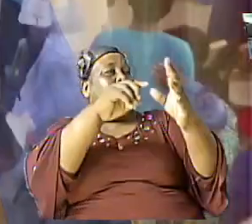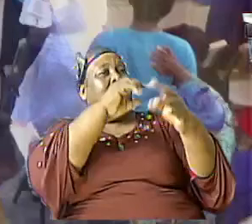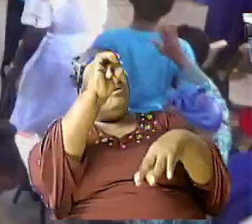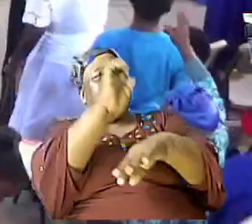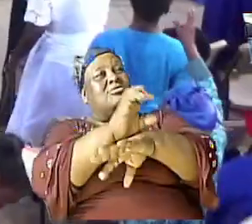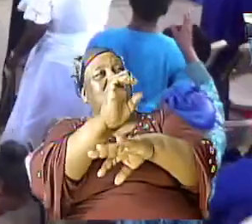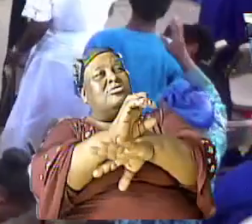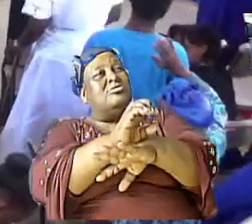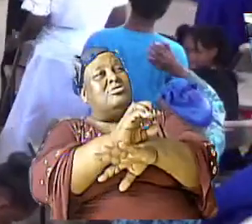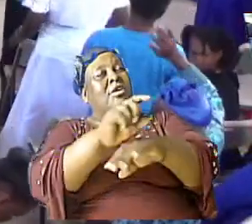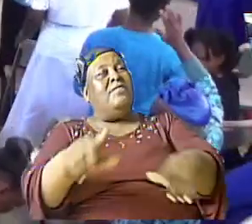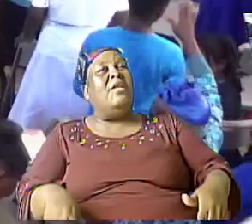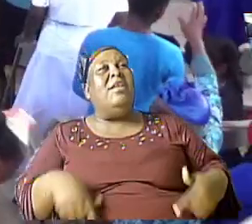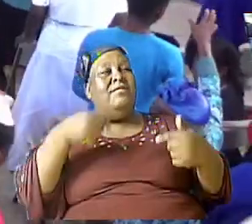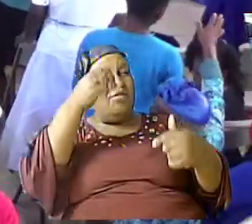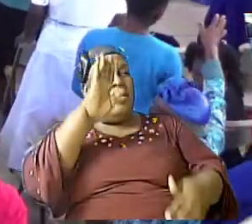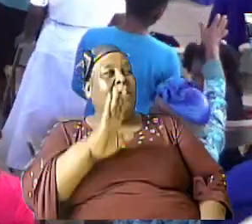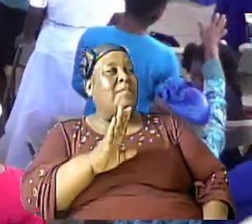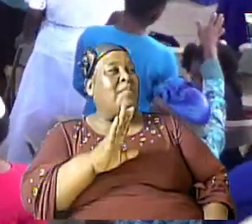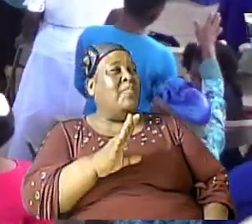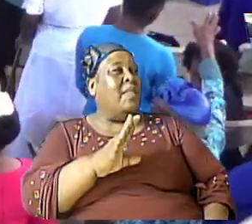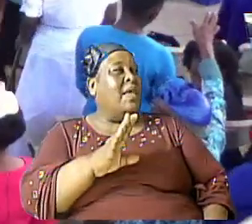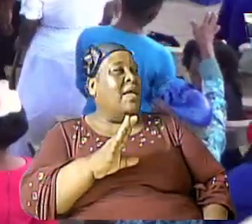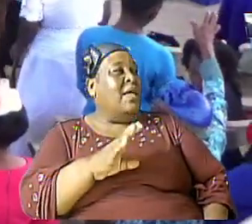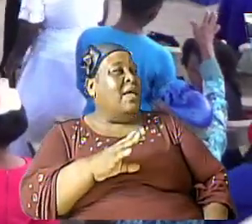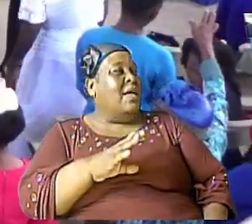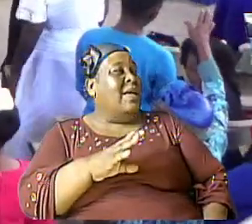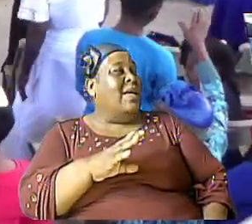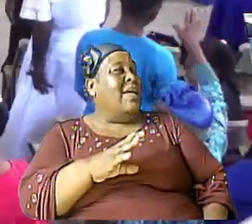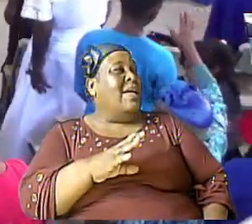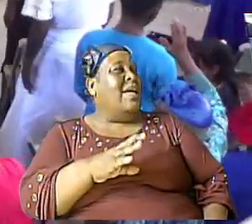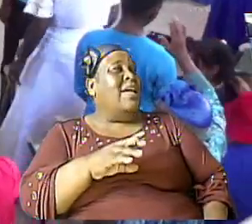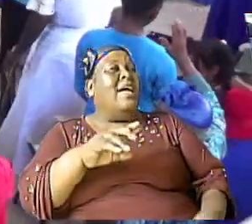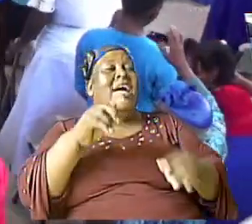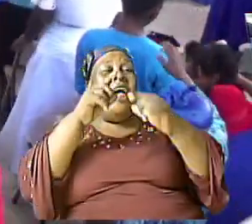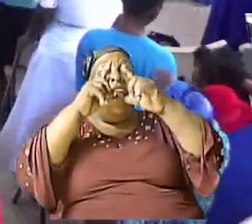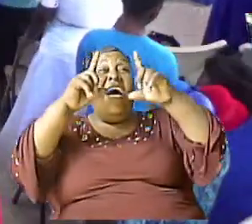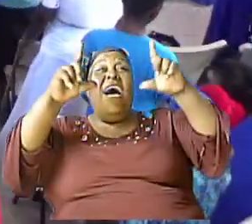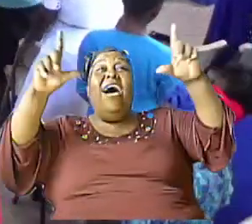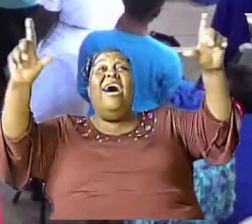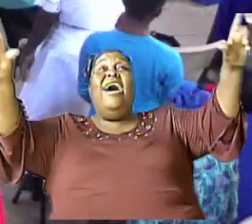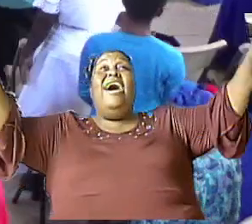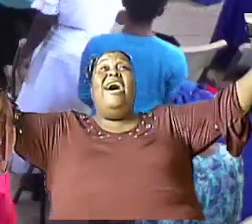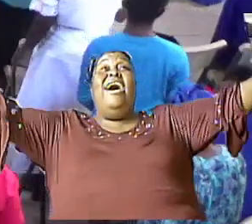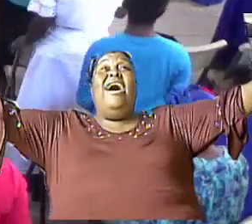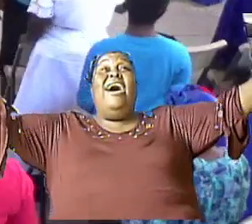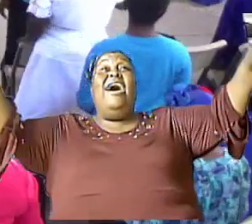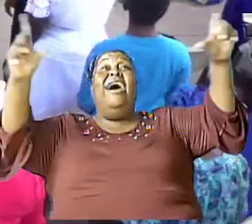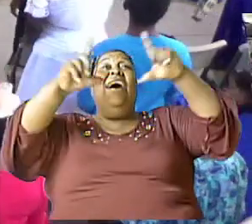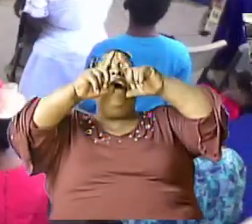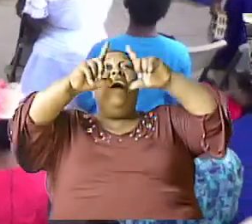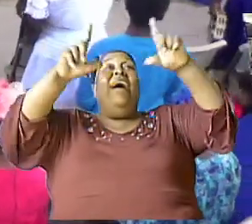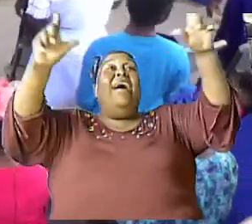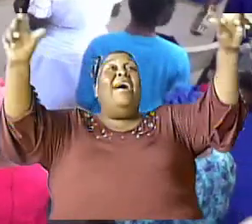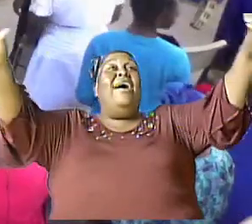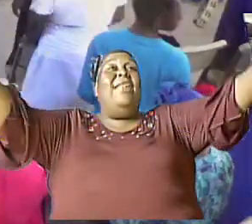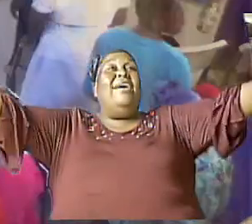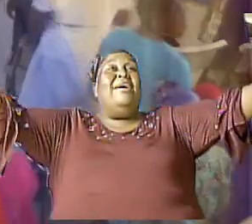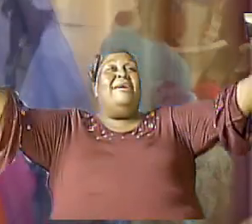God. Lift him up with a loud shout coming from deep down.